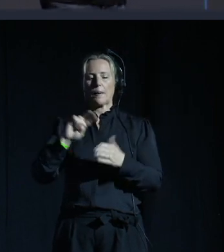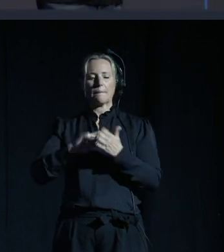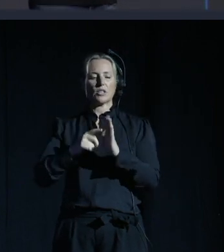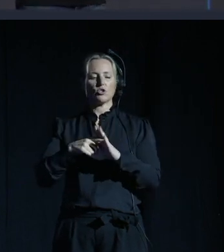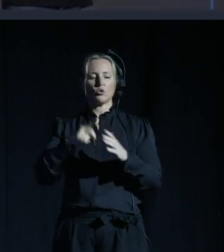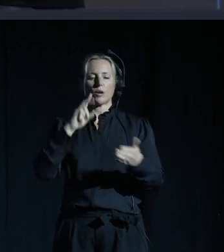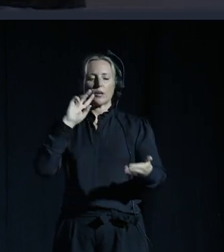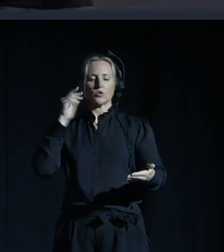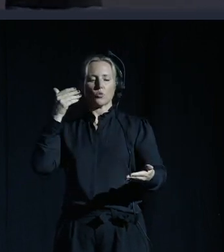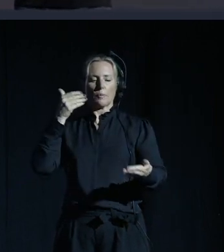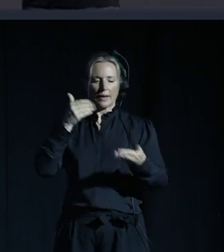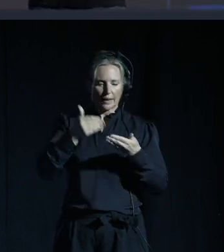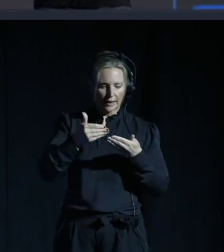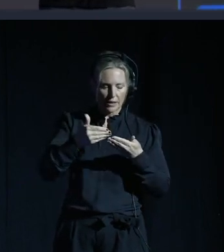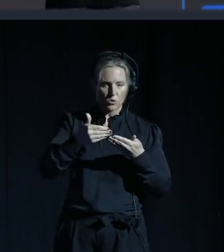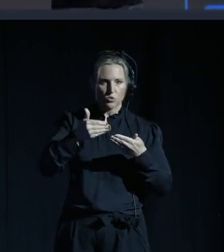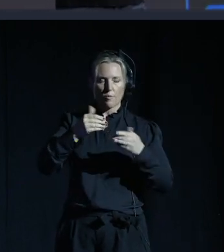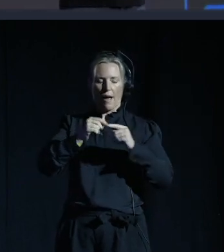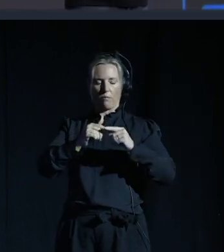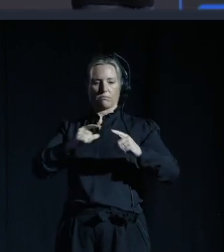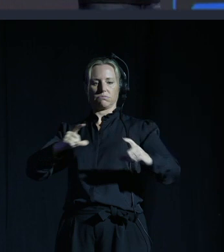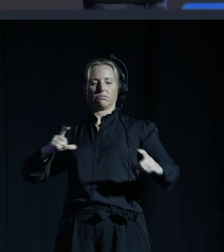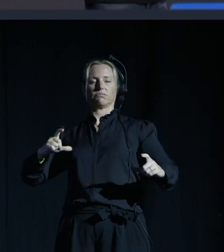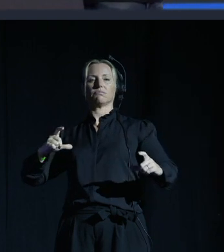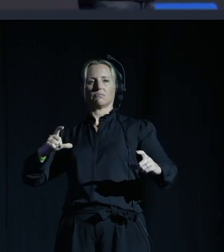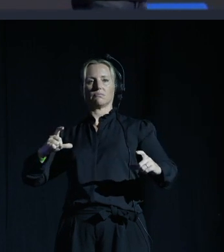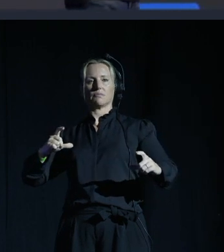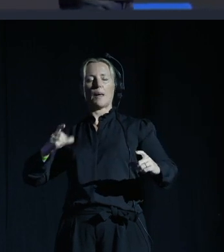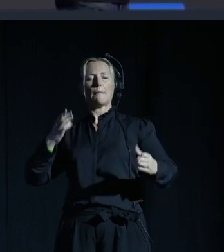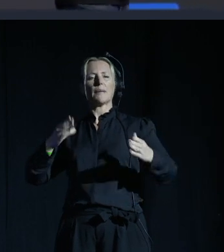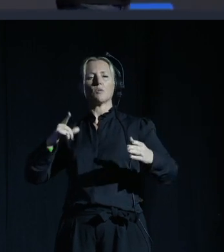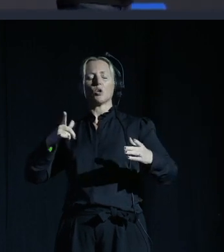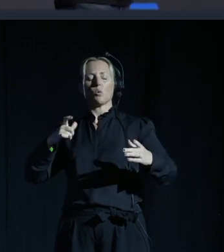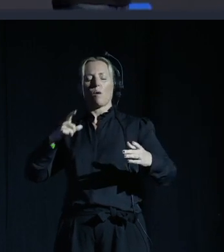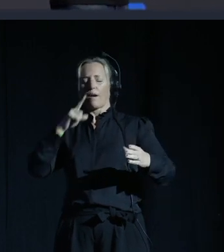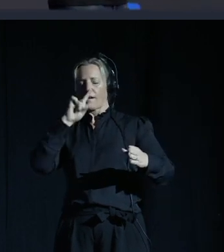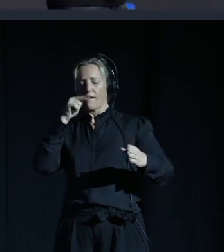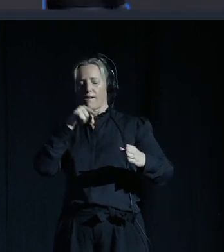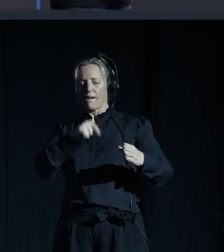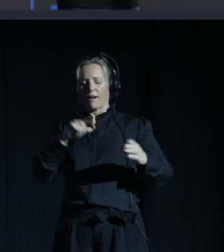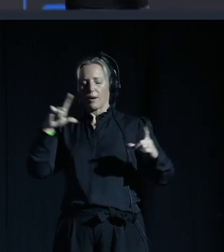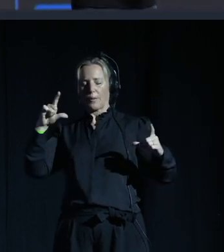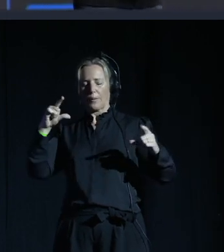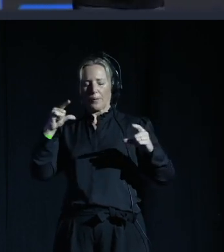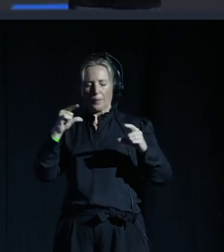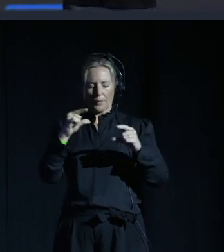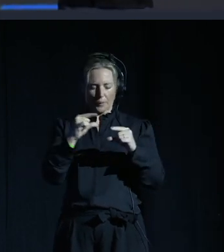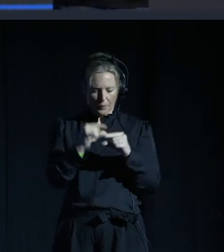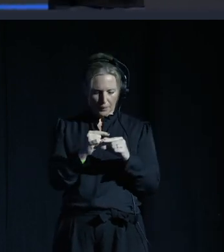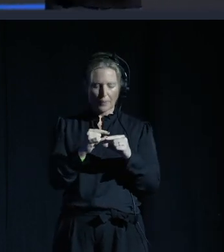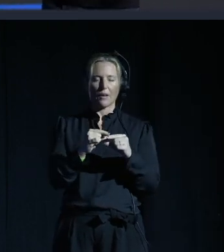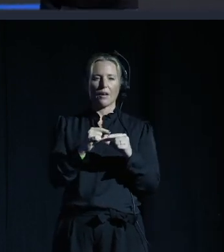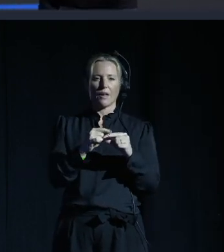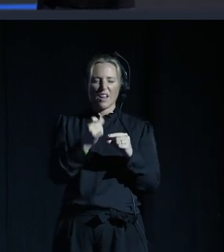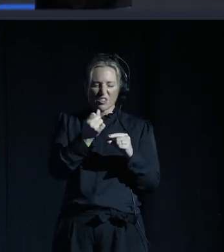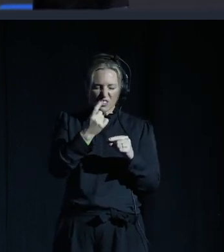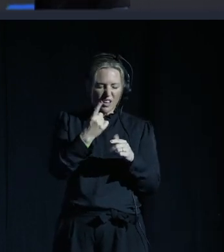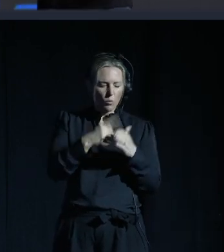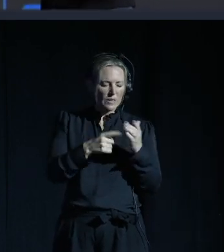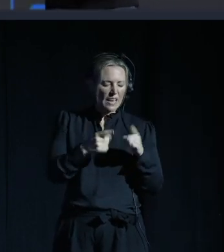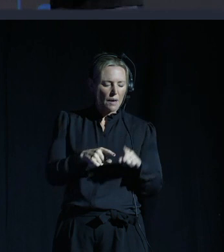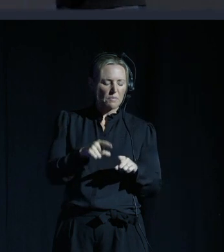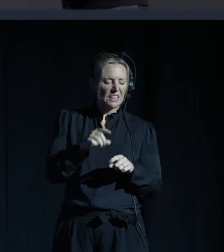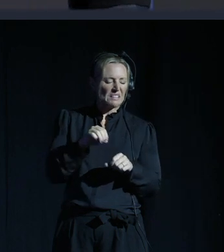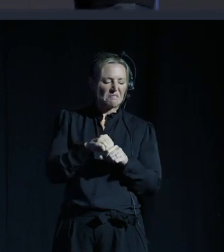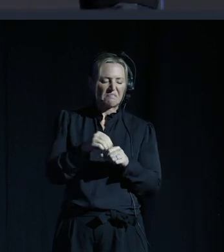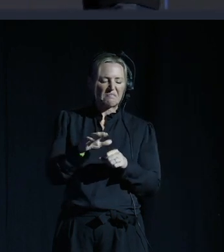look at this level. Maybe you want to go drill down into one of your domain projects that you're using and understand what's happening in finance.